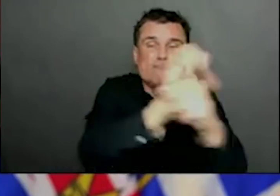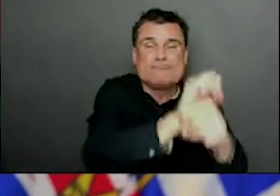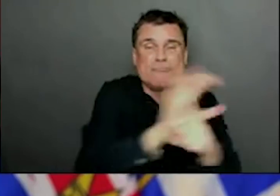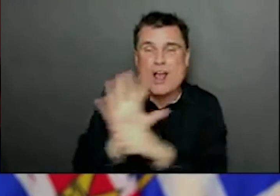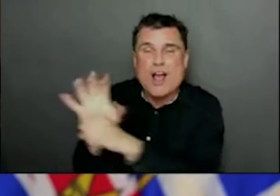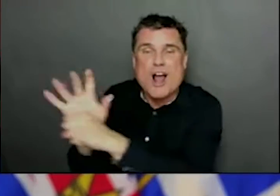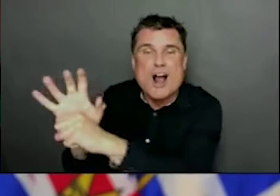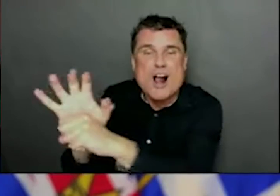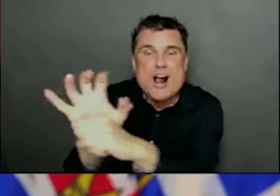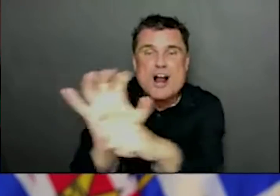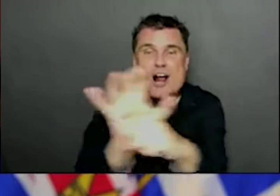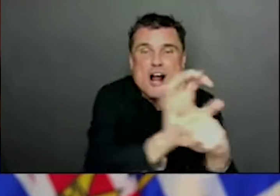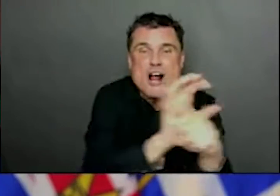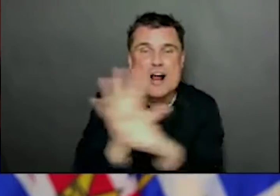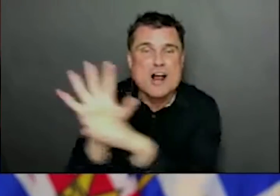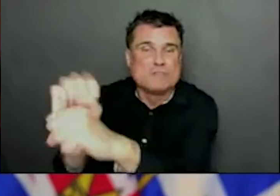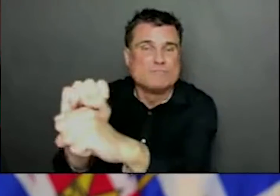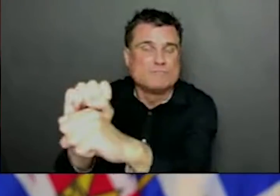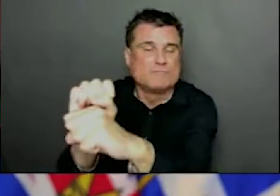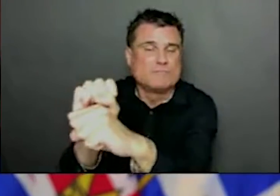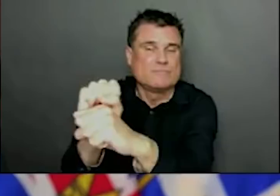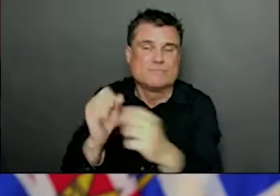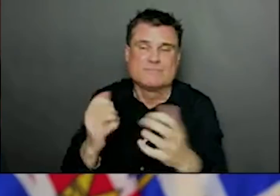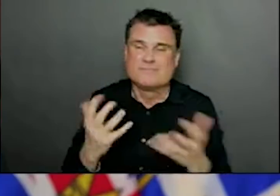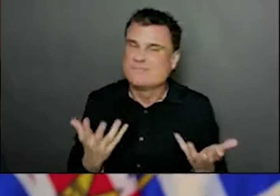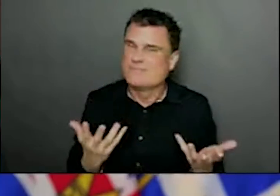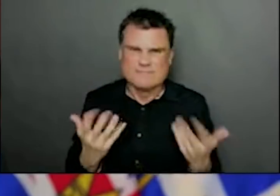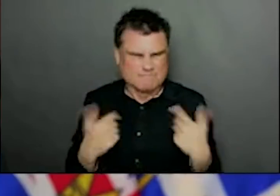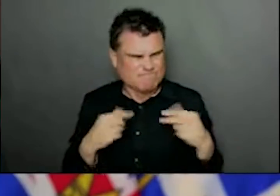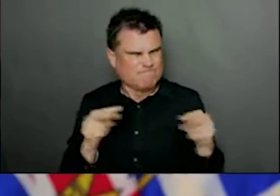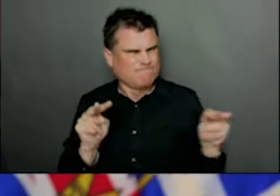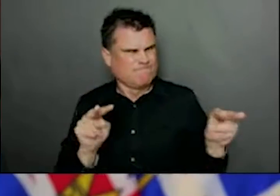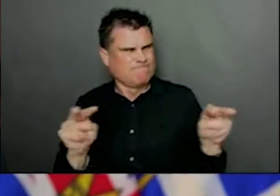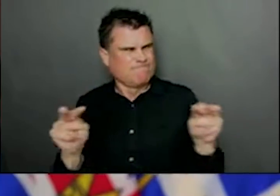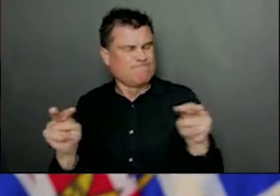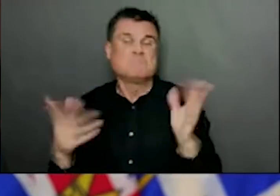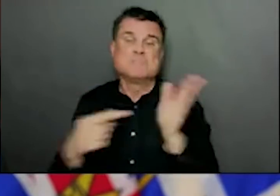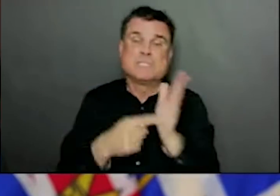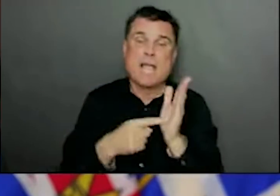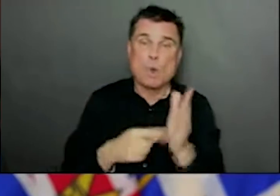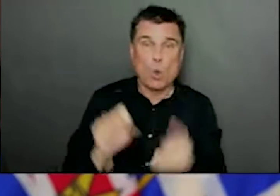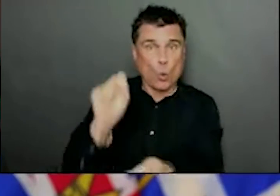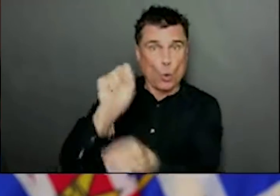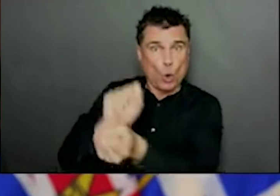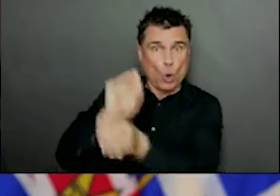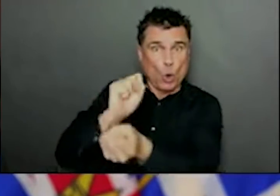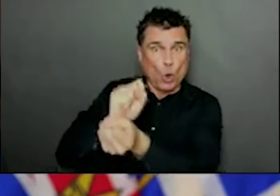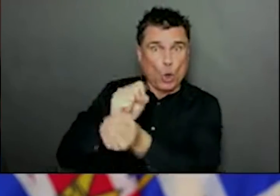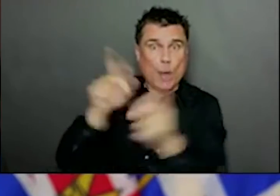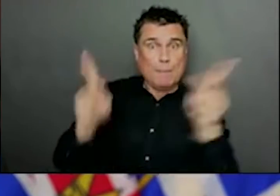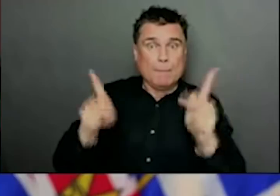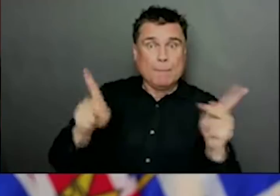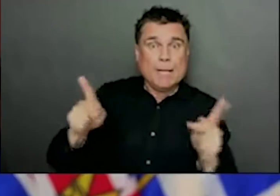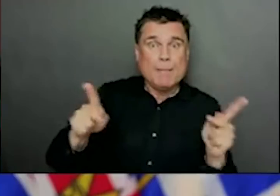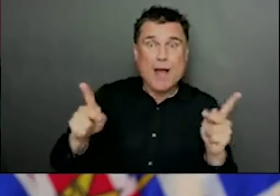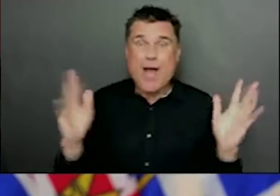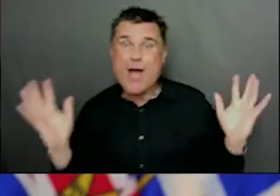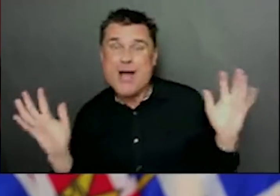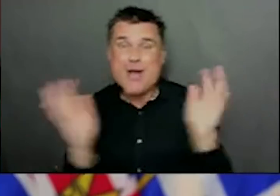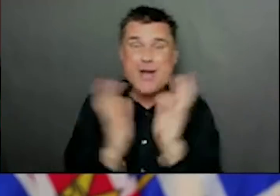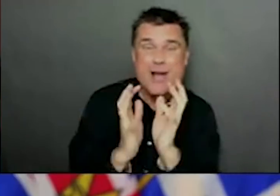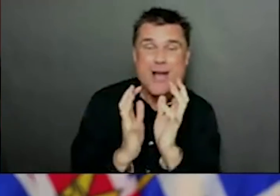Things like gathering for lunch at work with people you work with, small parties with friends who've just returned from